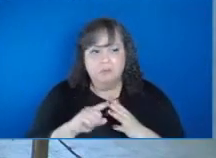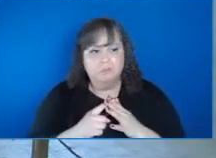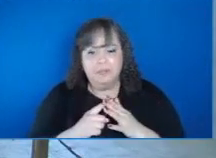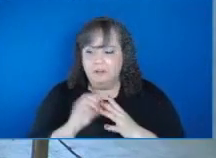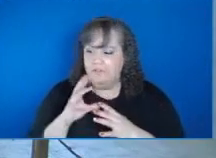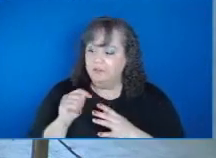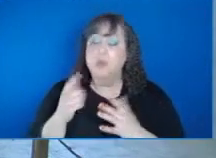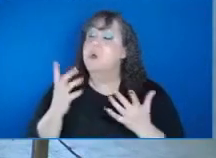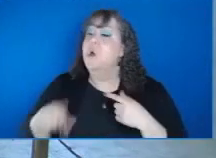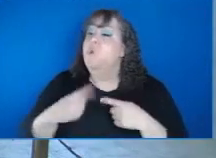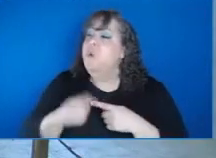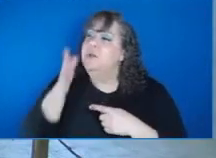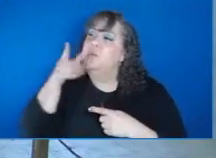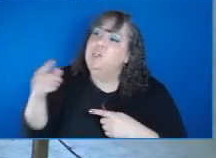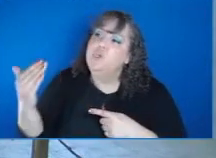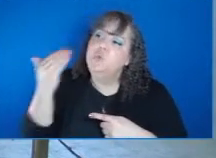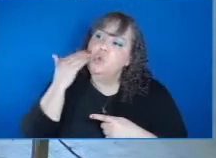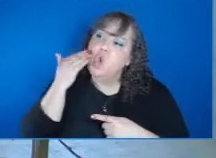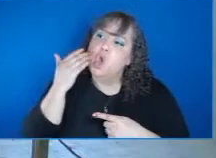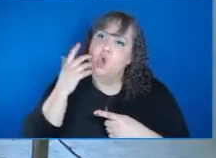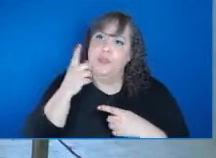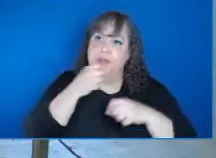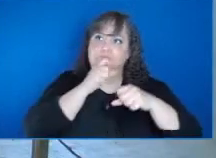have your date with destiny? At